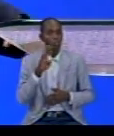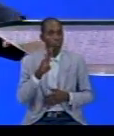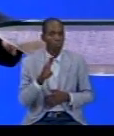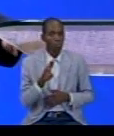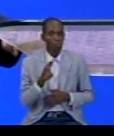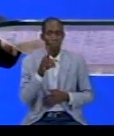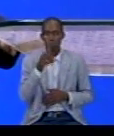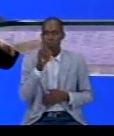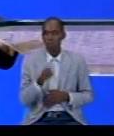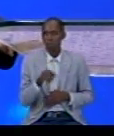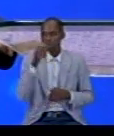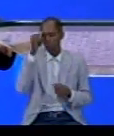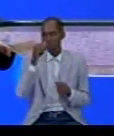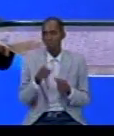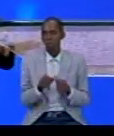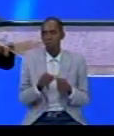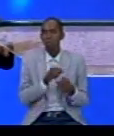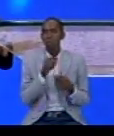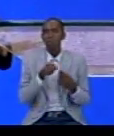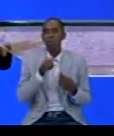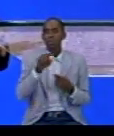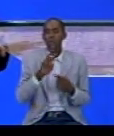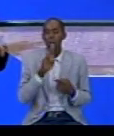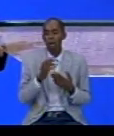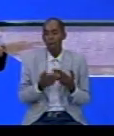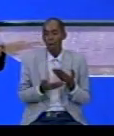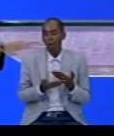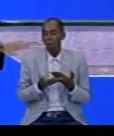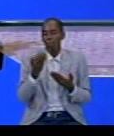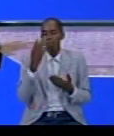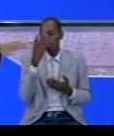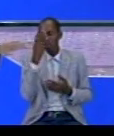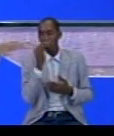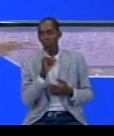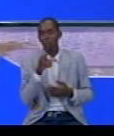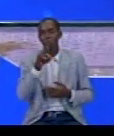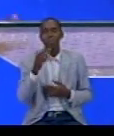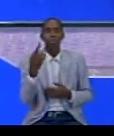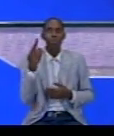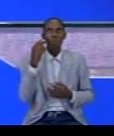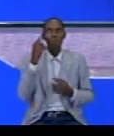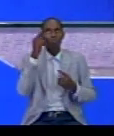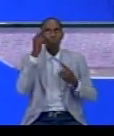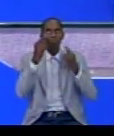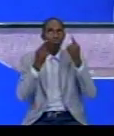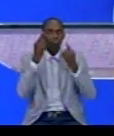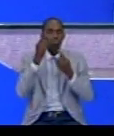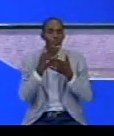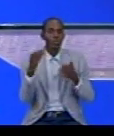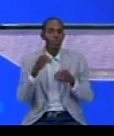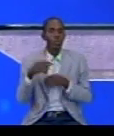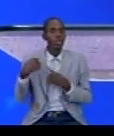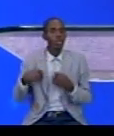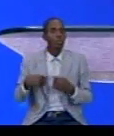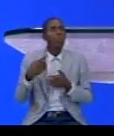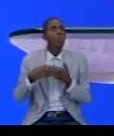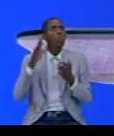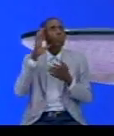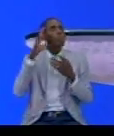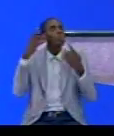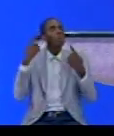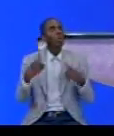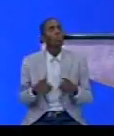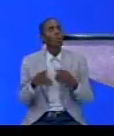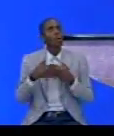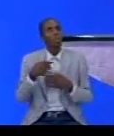must remember, when you were to sleep, you were thinking in your heart, what shall be after you have